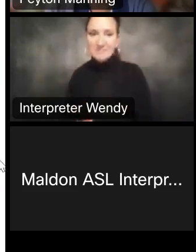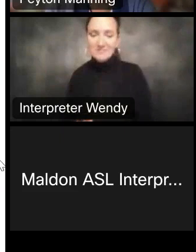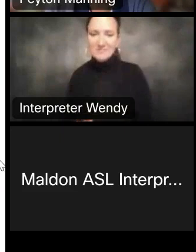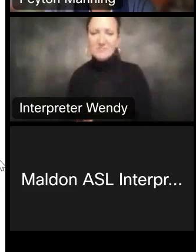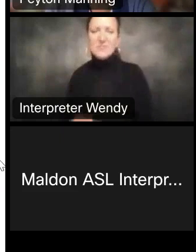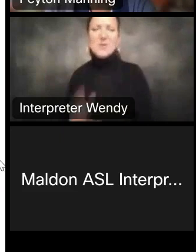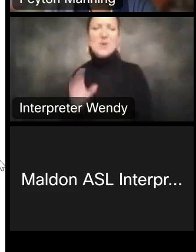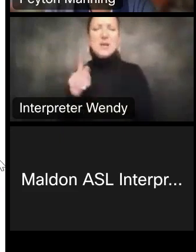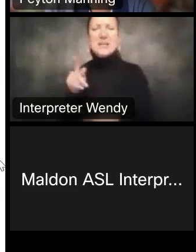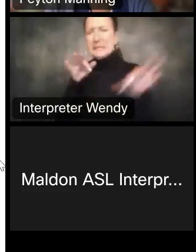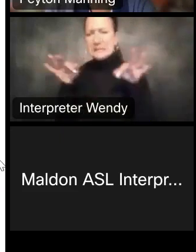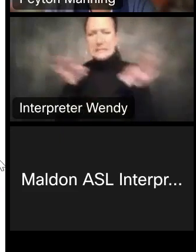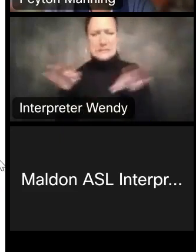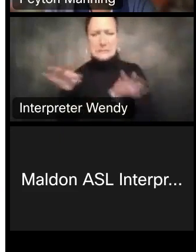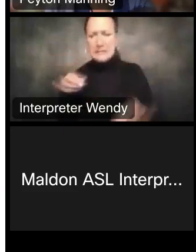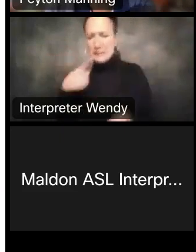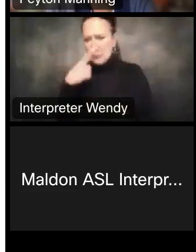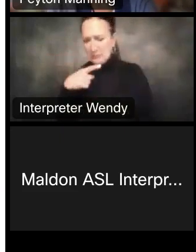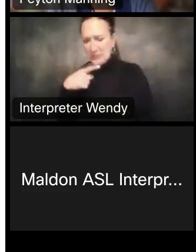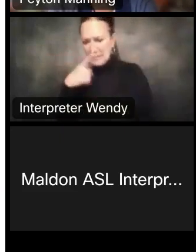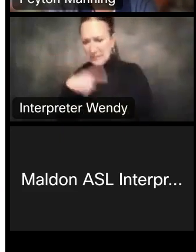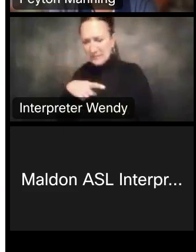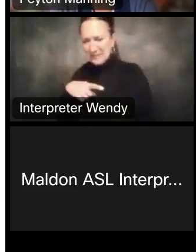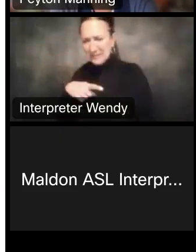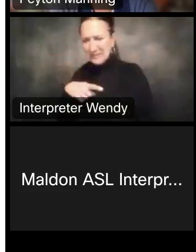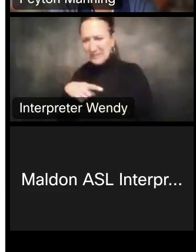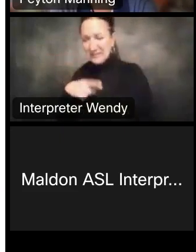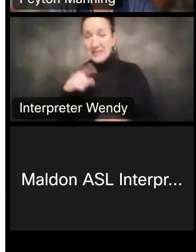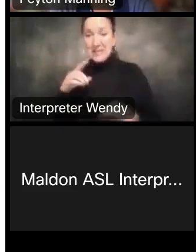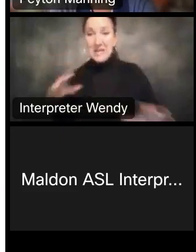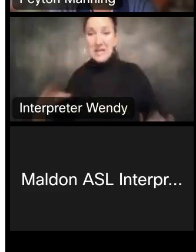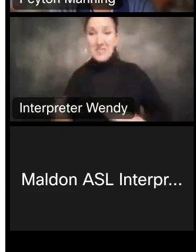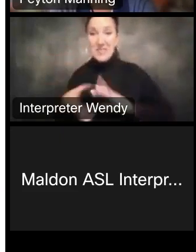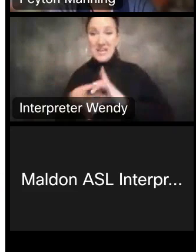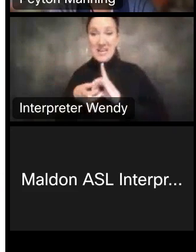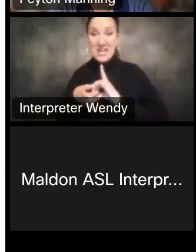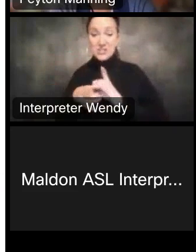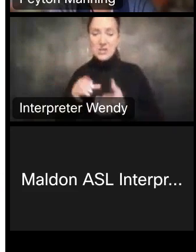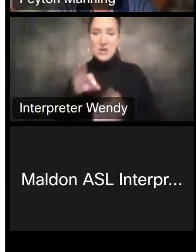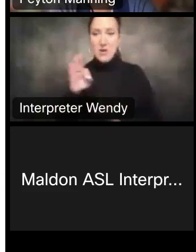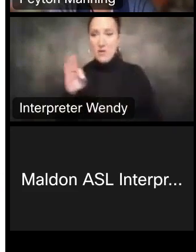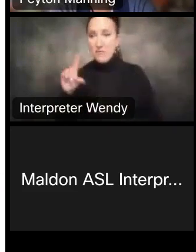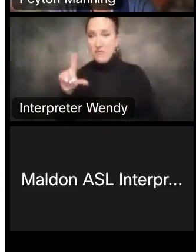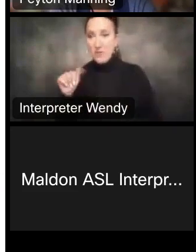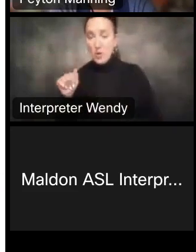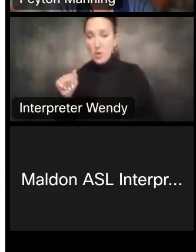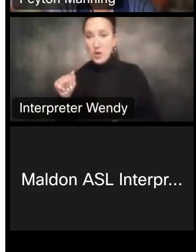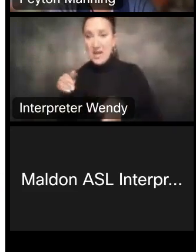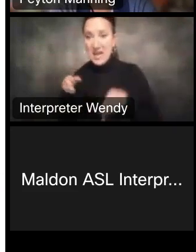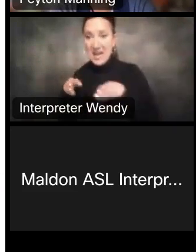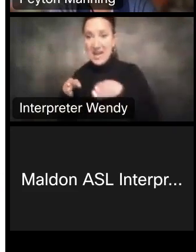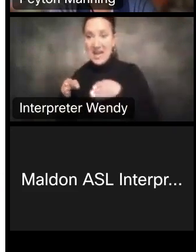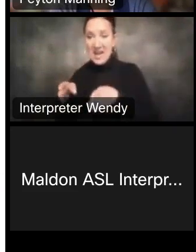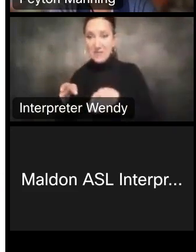what degree will the connection to Florida Ave interact with the ongoing